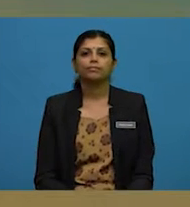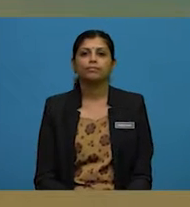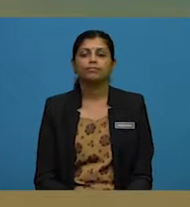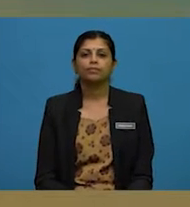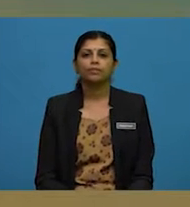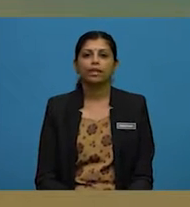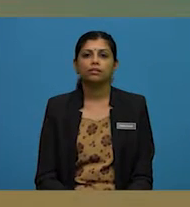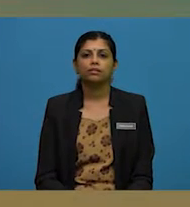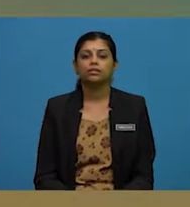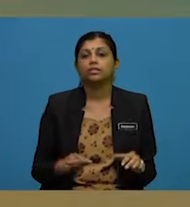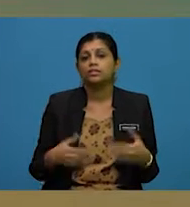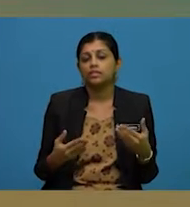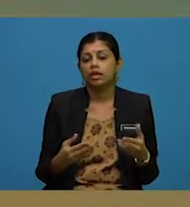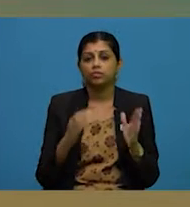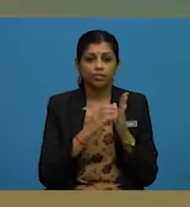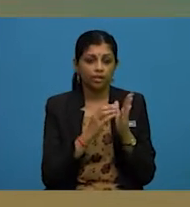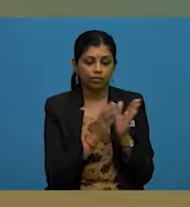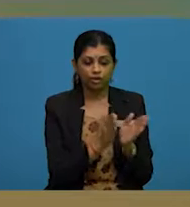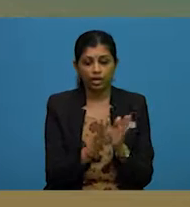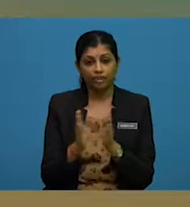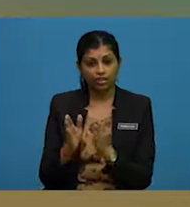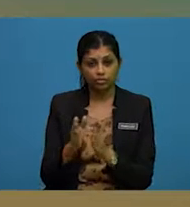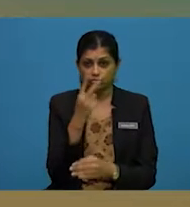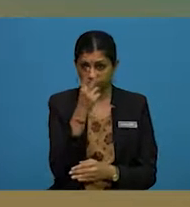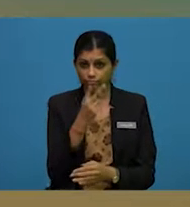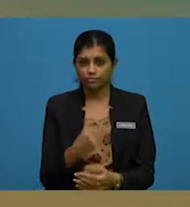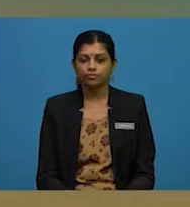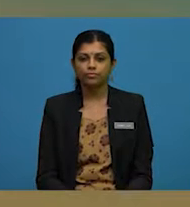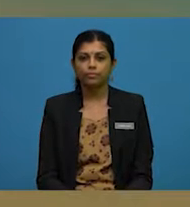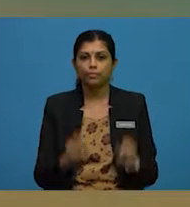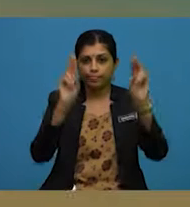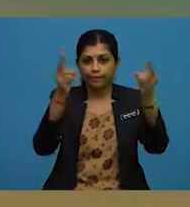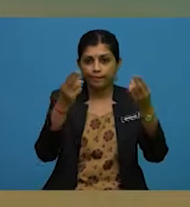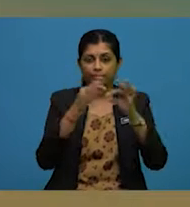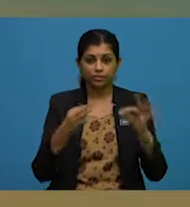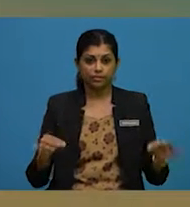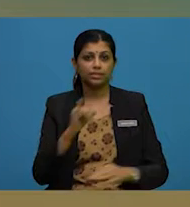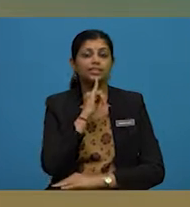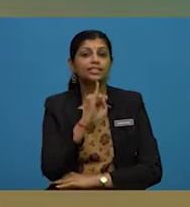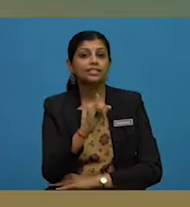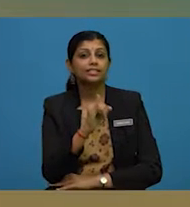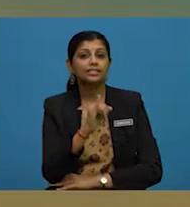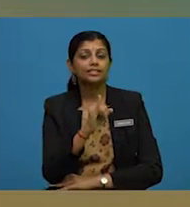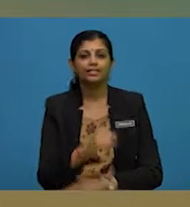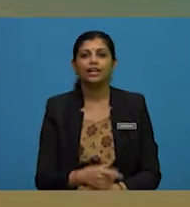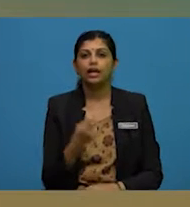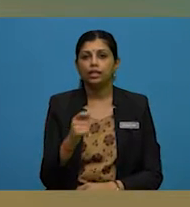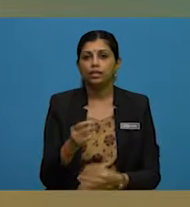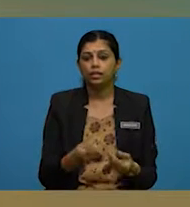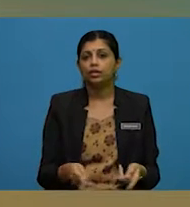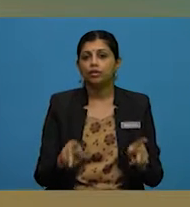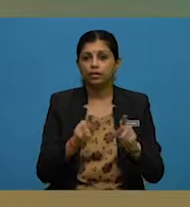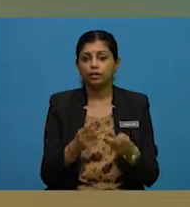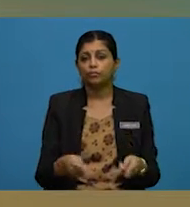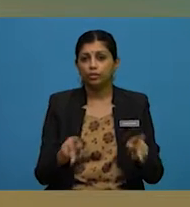This is how the paragraph is arranged. The topic sentence is the crucial role